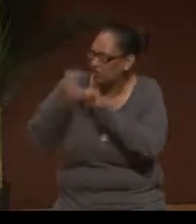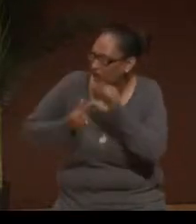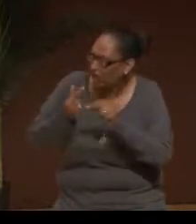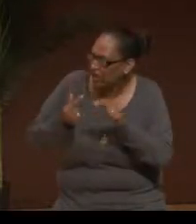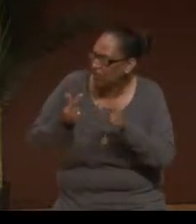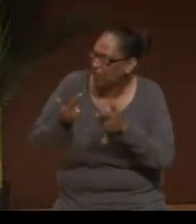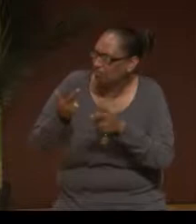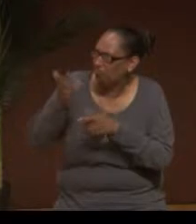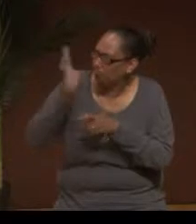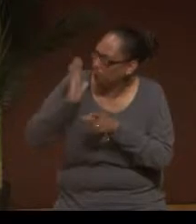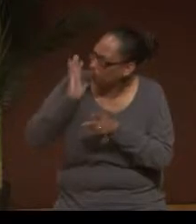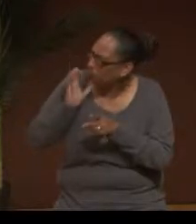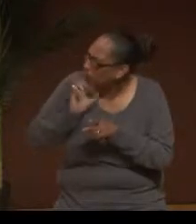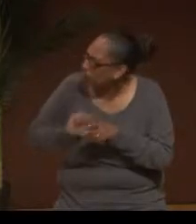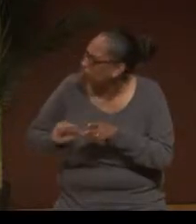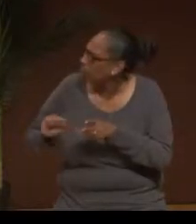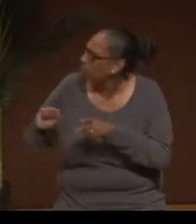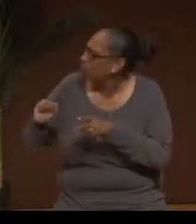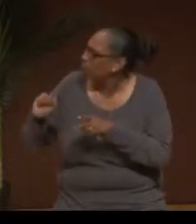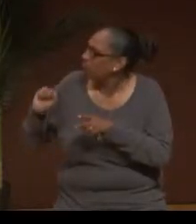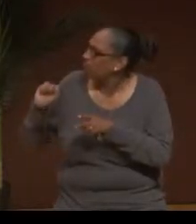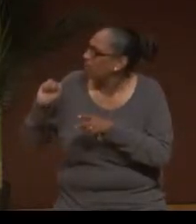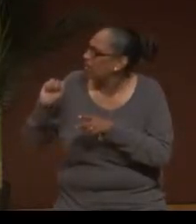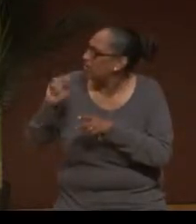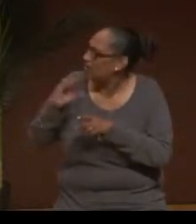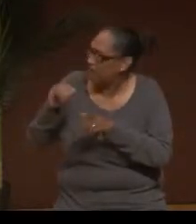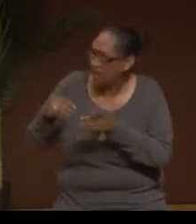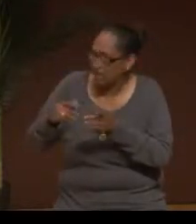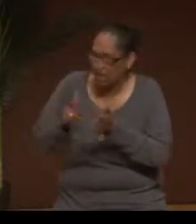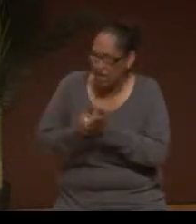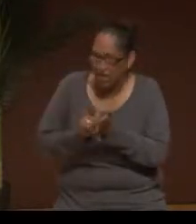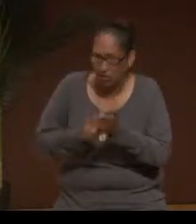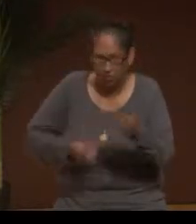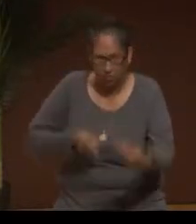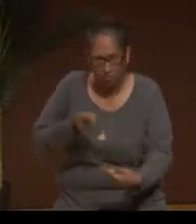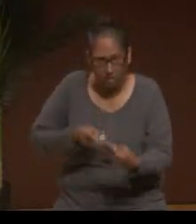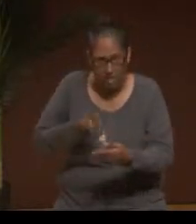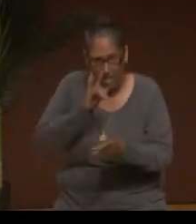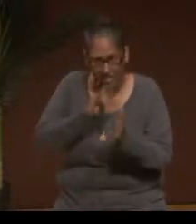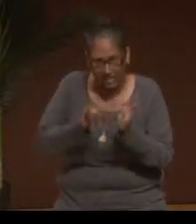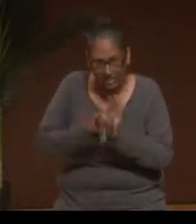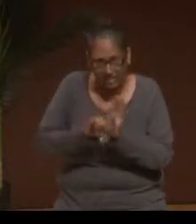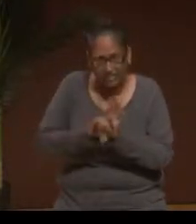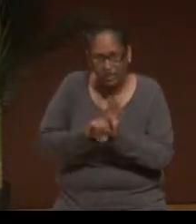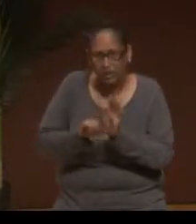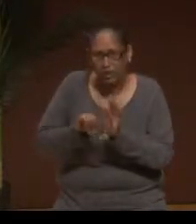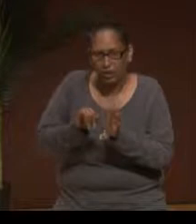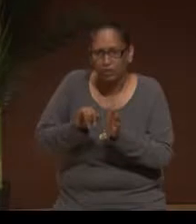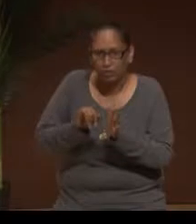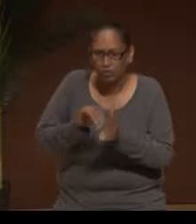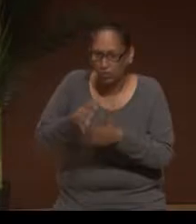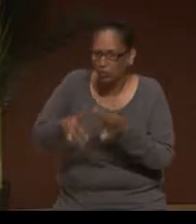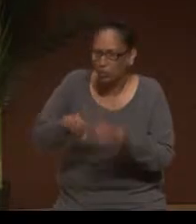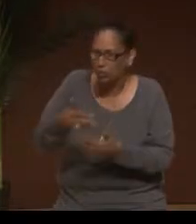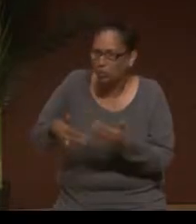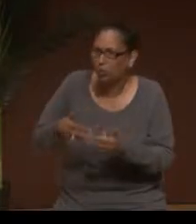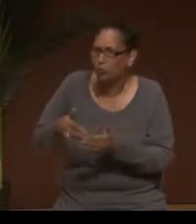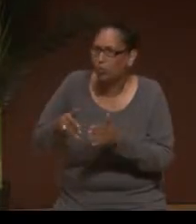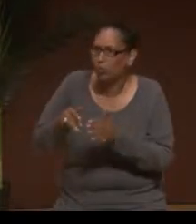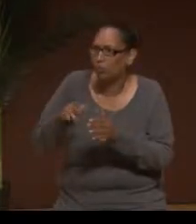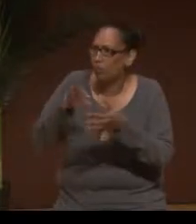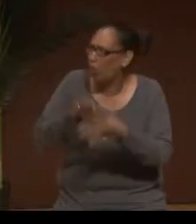particular intersect with social, political, and legal debates around identity, social belonging, race, and